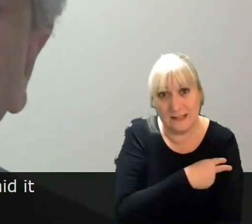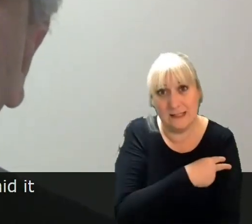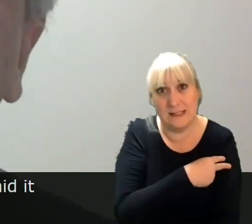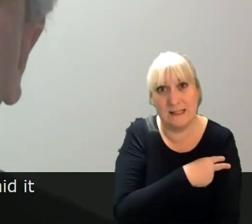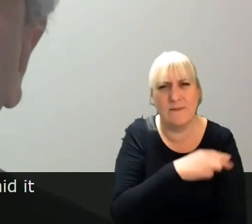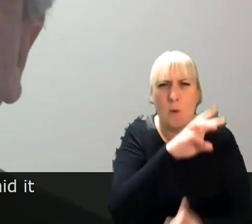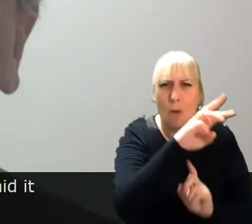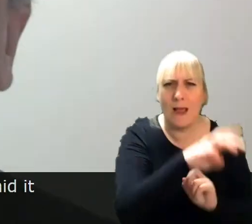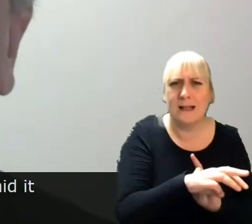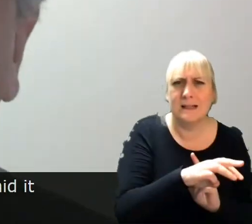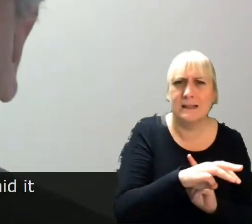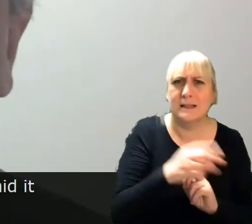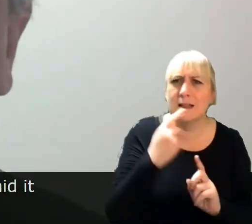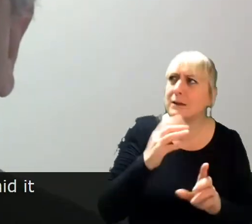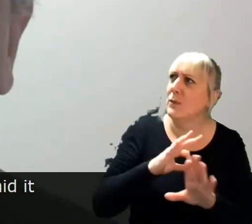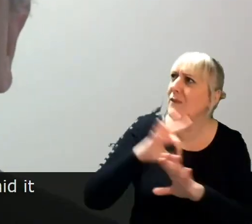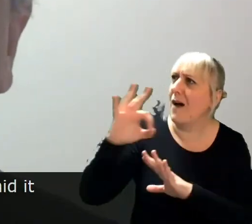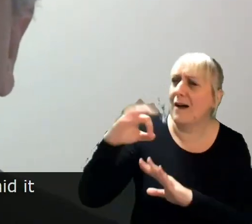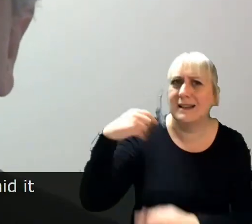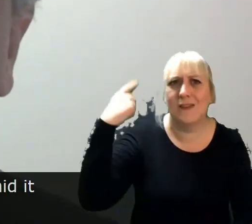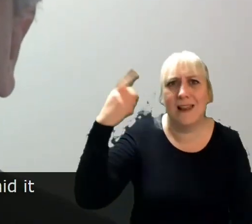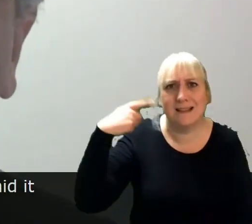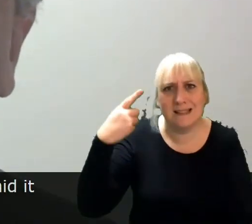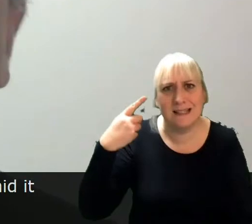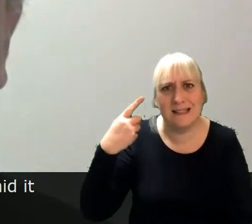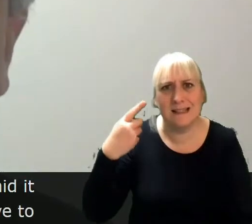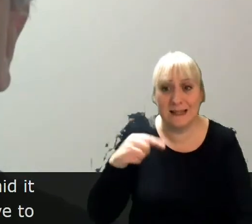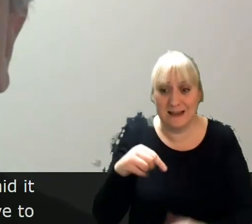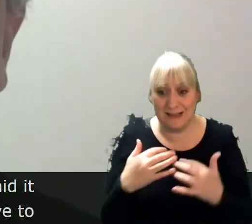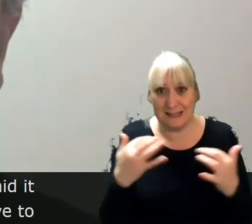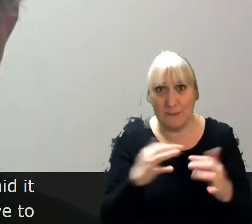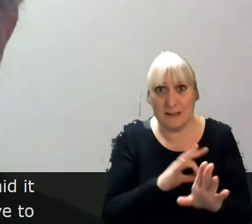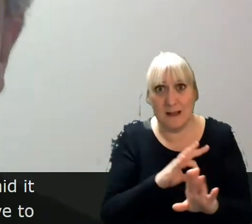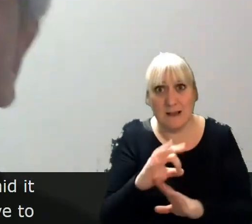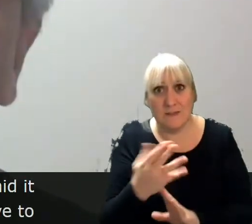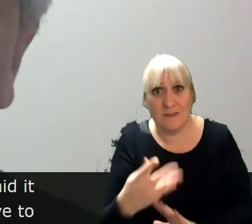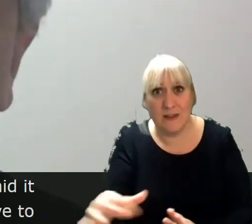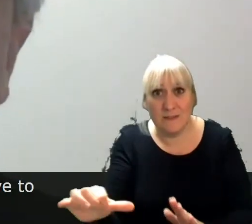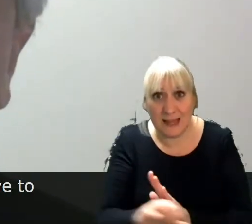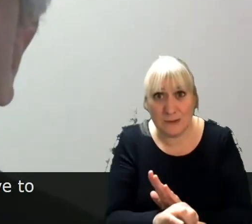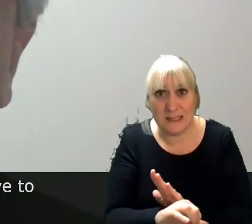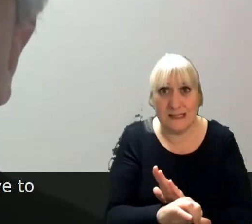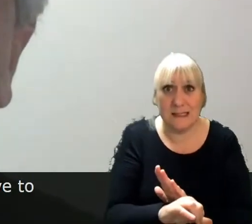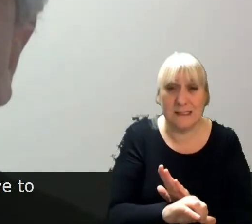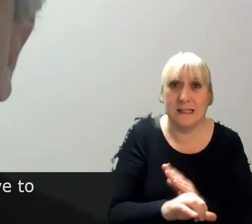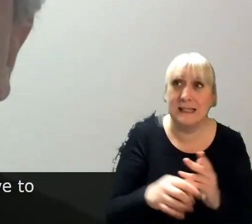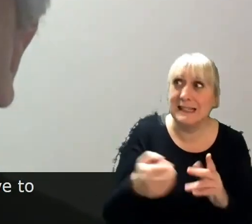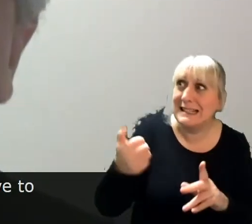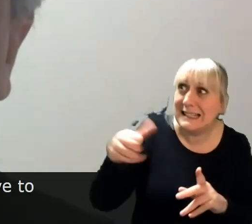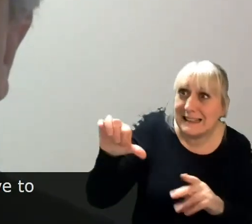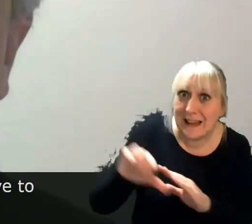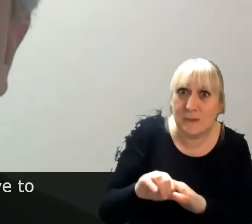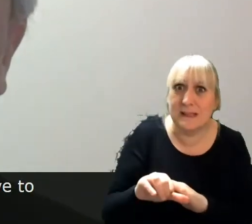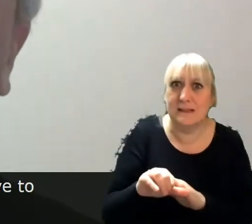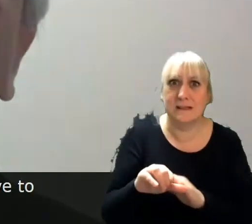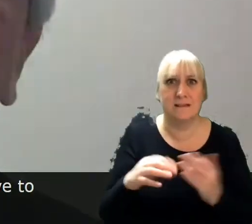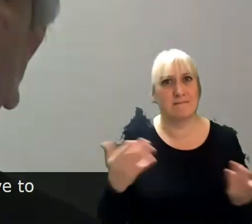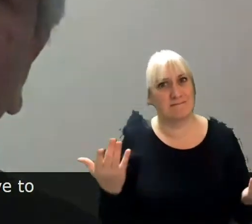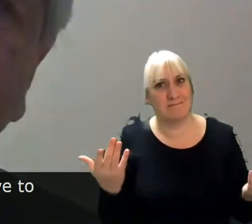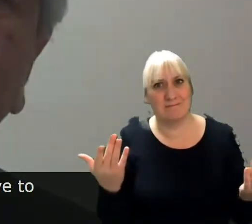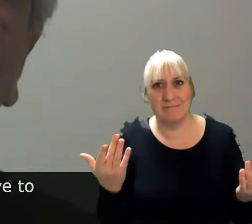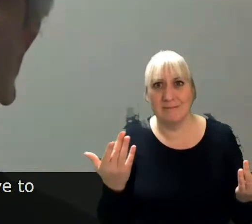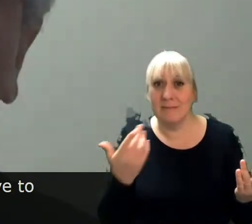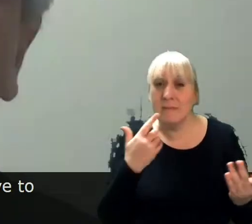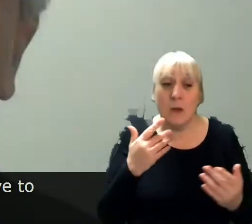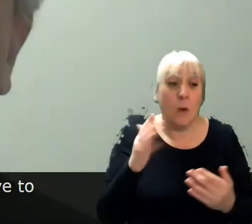for 6,000. The Assembly has asked for 5,000 to his police committee. 5,000, 6,000. Every single police officer out in the street helps Londoners. The government